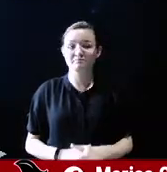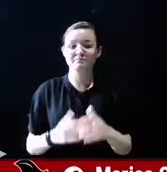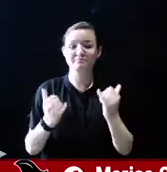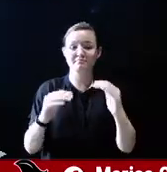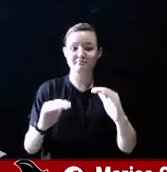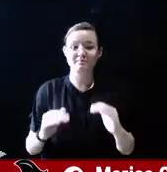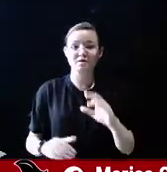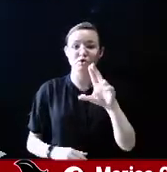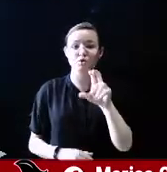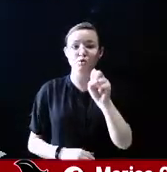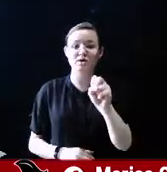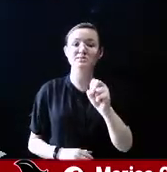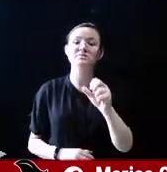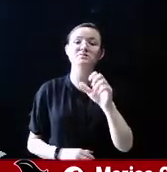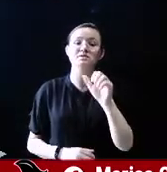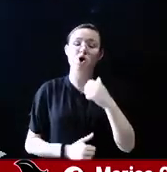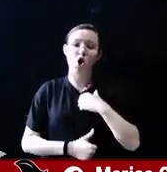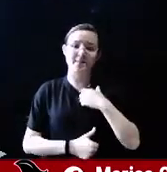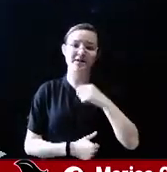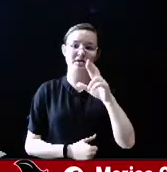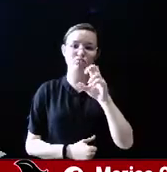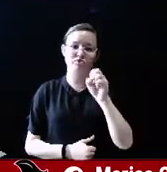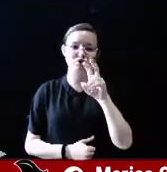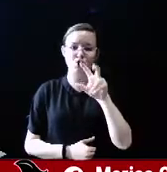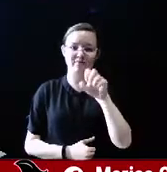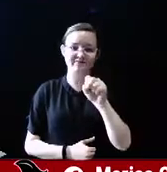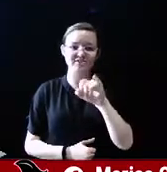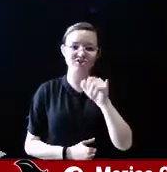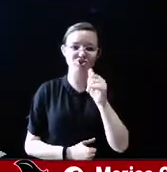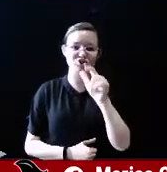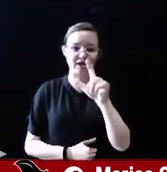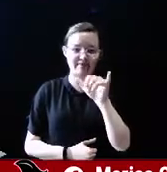Enlisting in the United States Army Reserves, Jalen Folly.